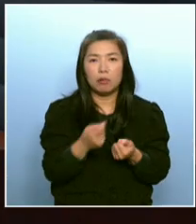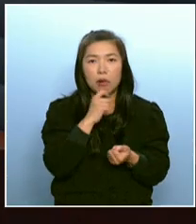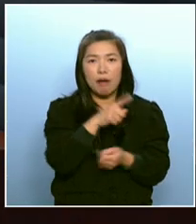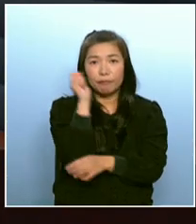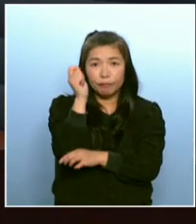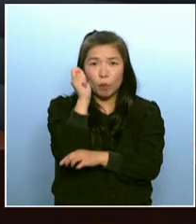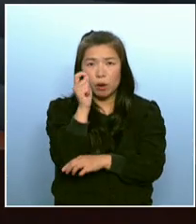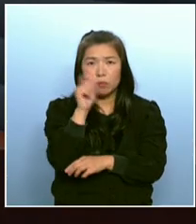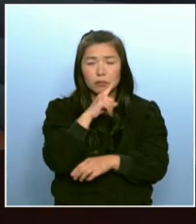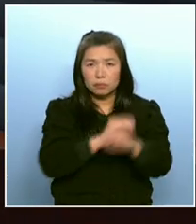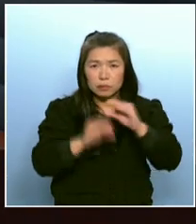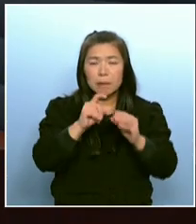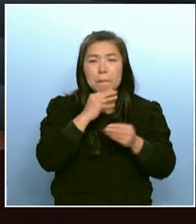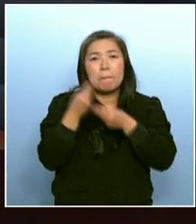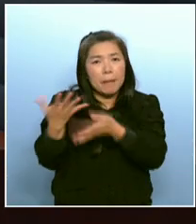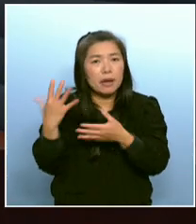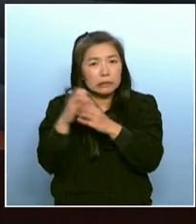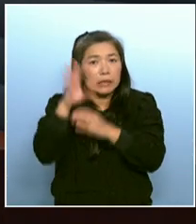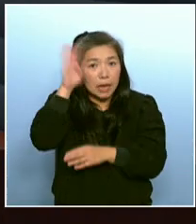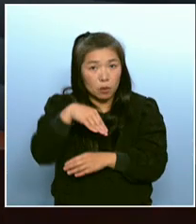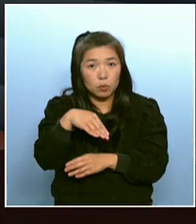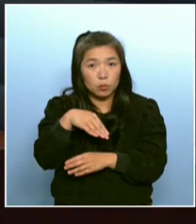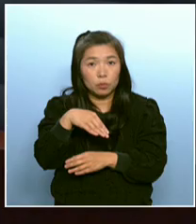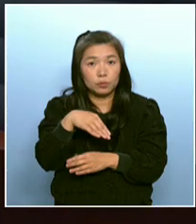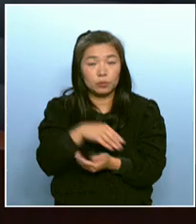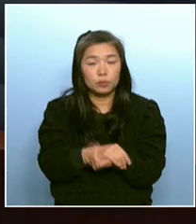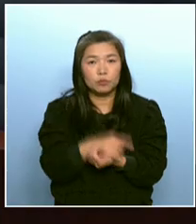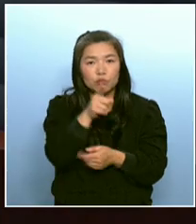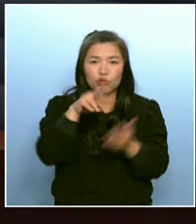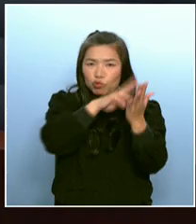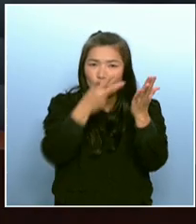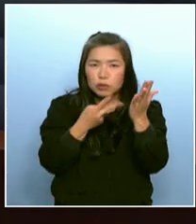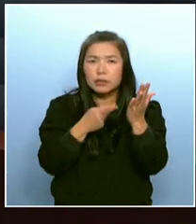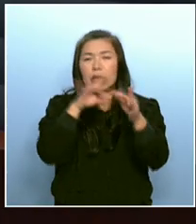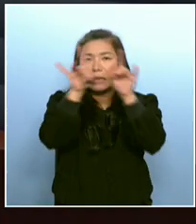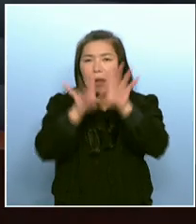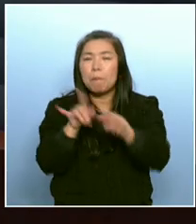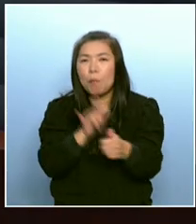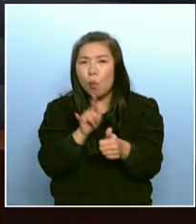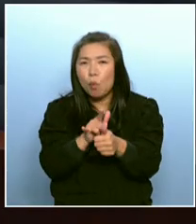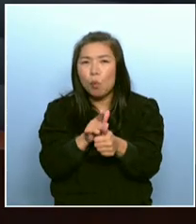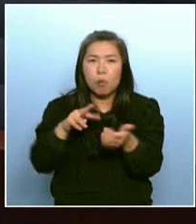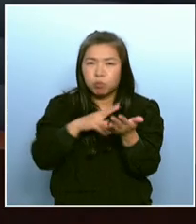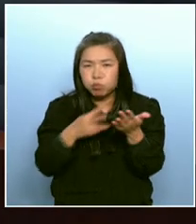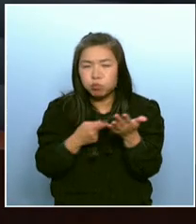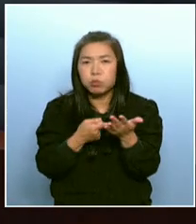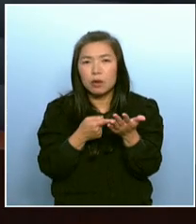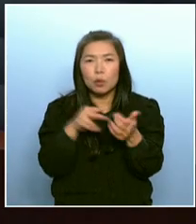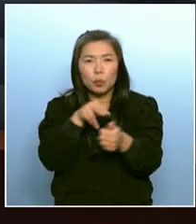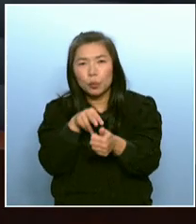only mention of the construction cost. If I understand correctly, after the site is passed to the